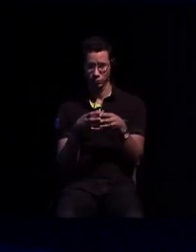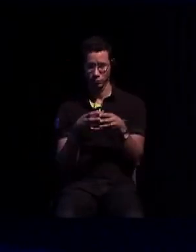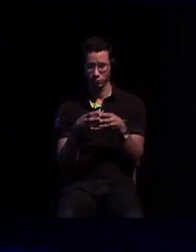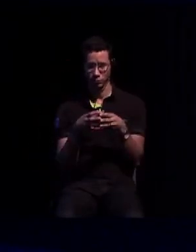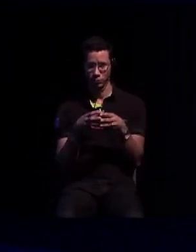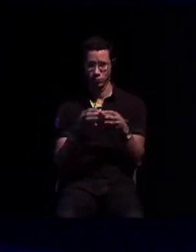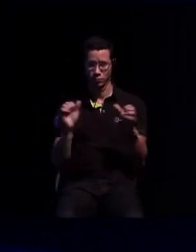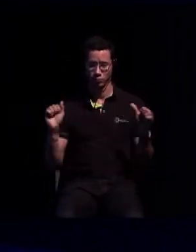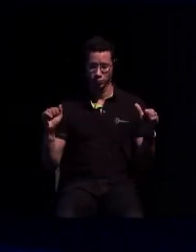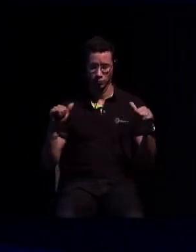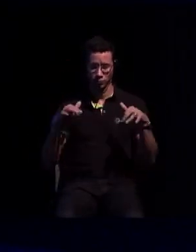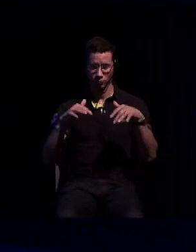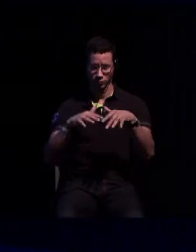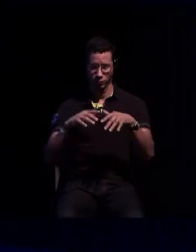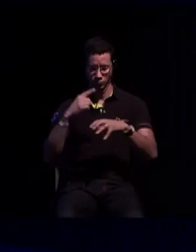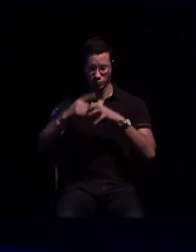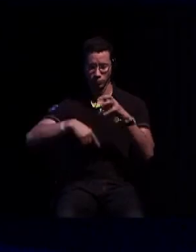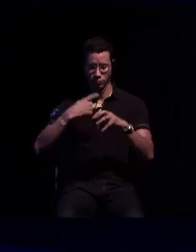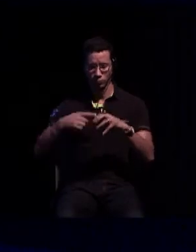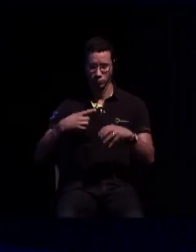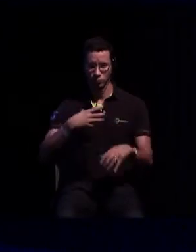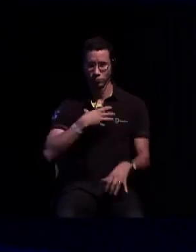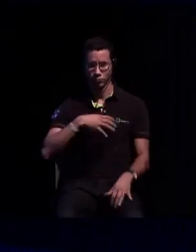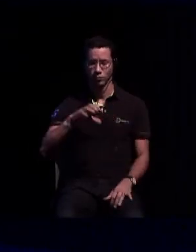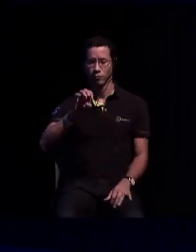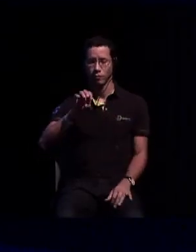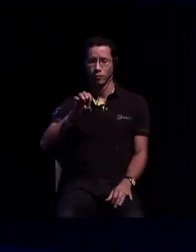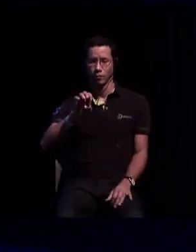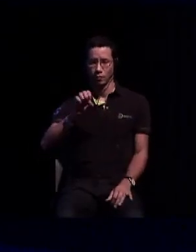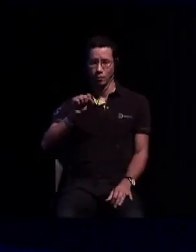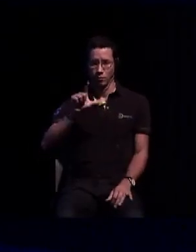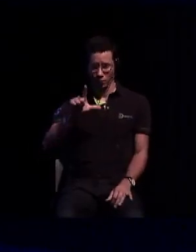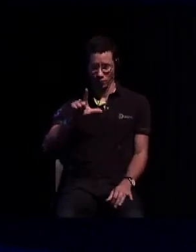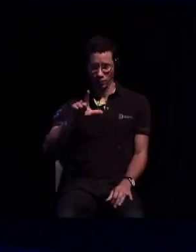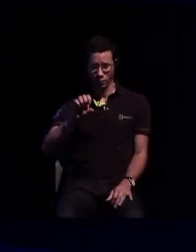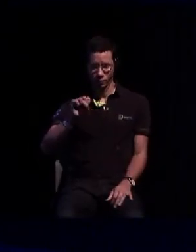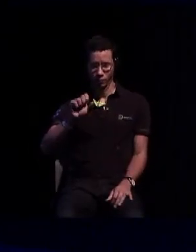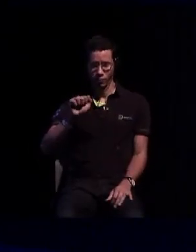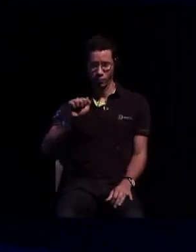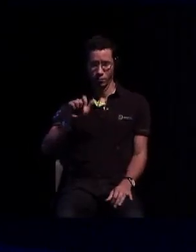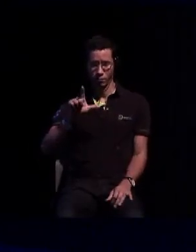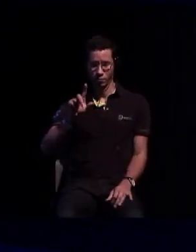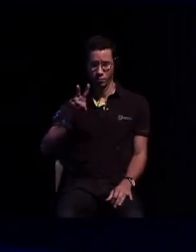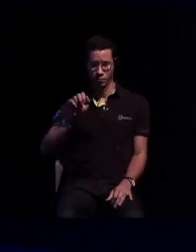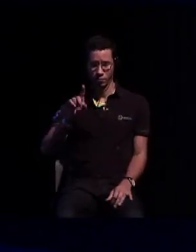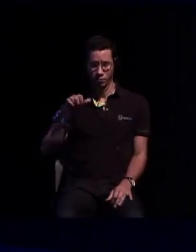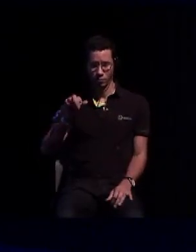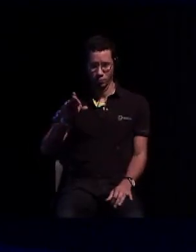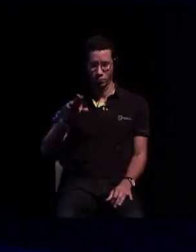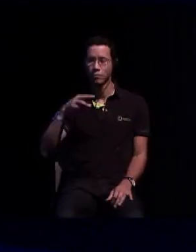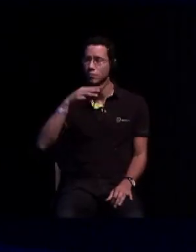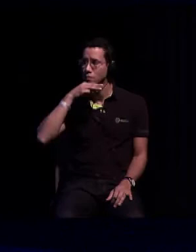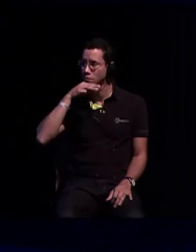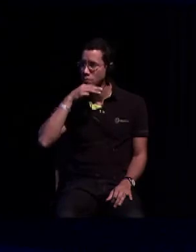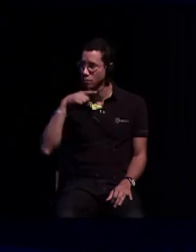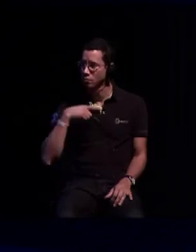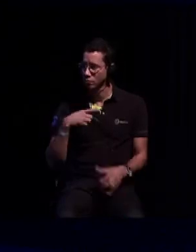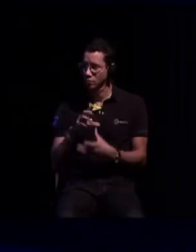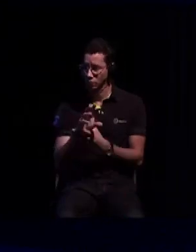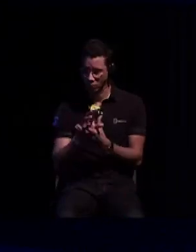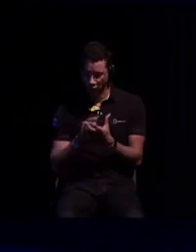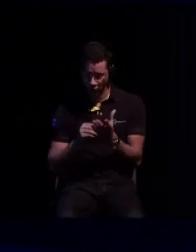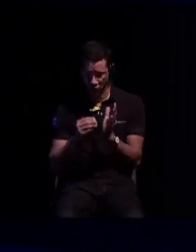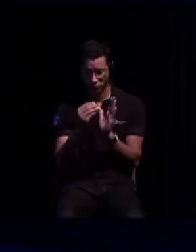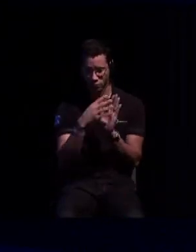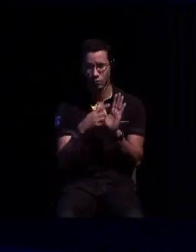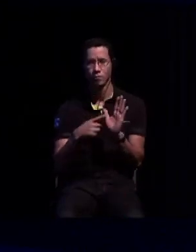in March, and we released this statement from our work. I have copies in French, Spanish, and English.